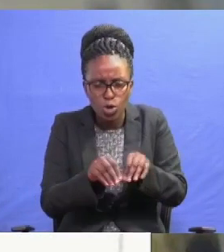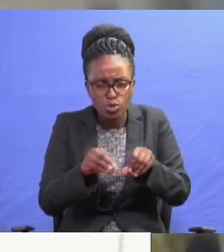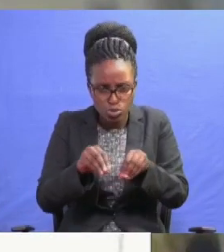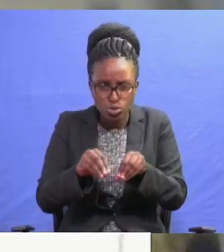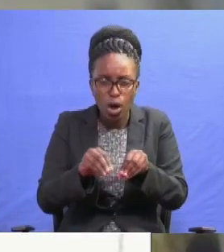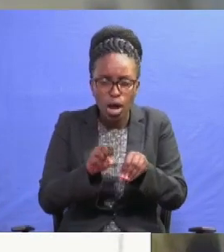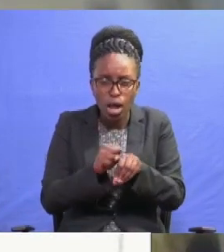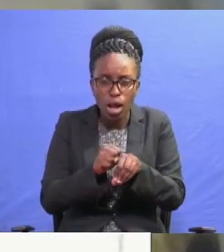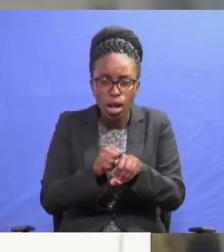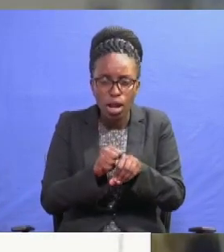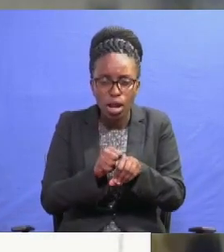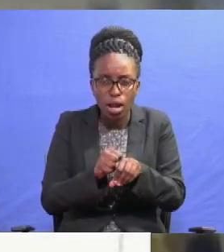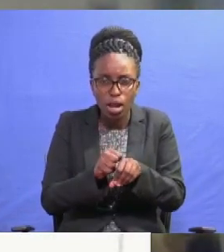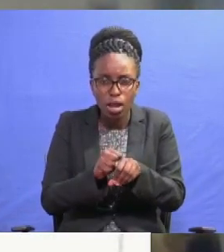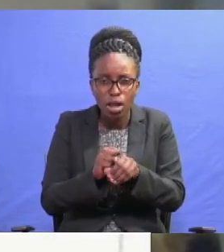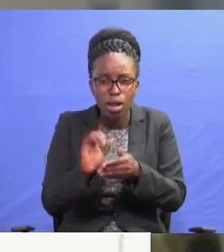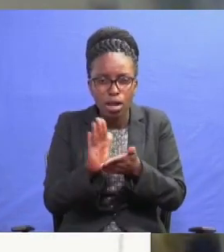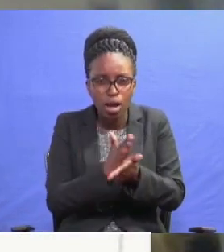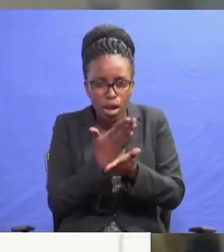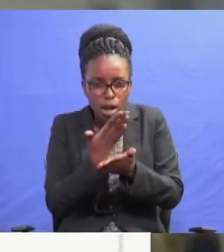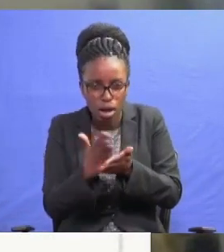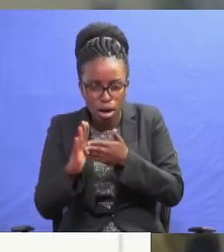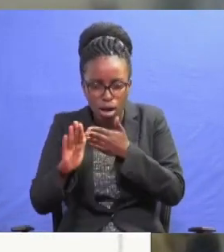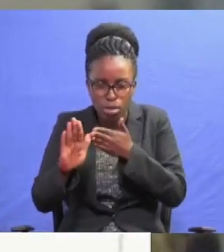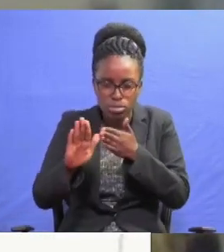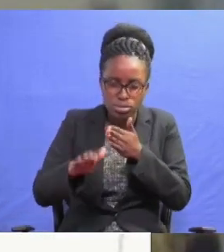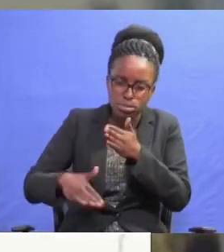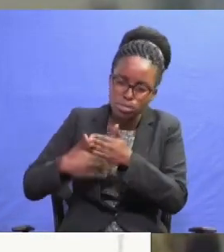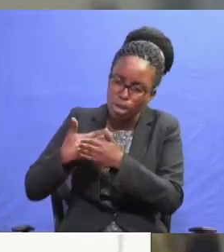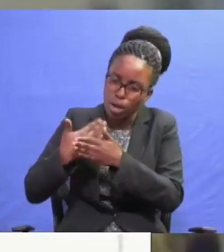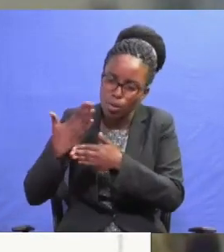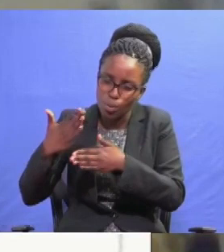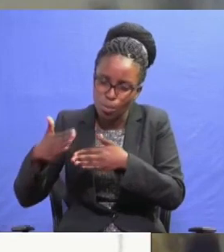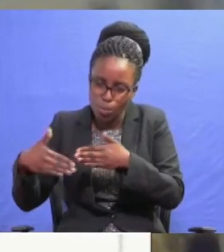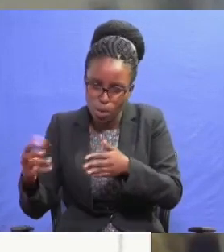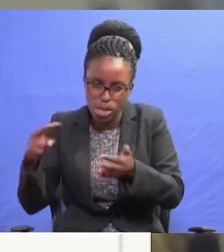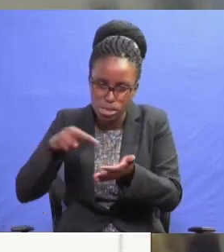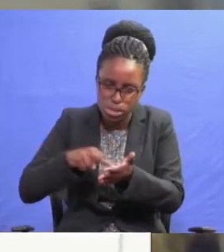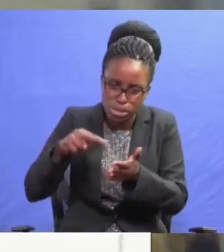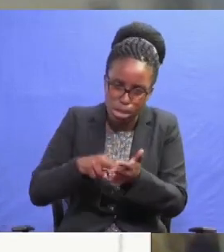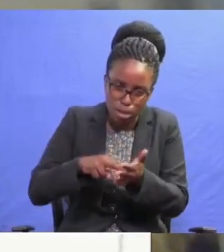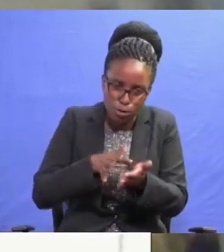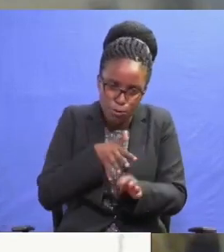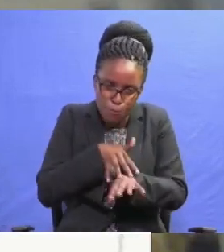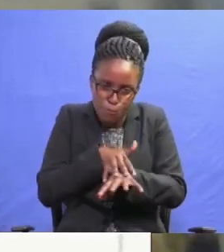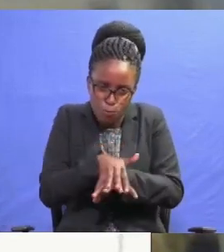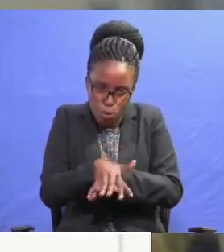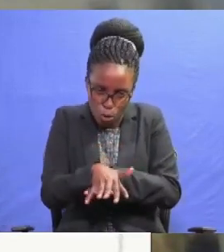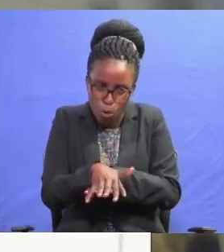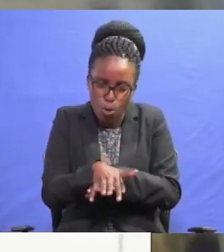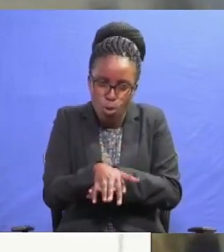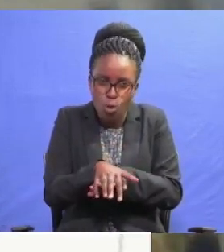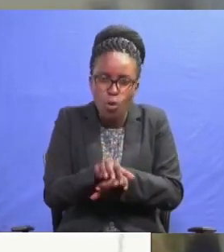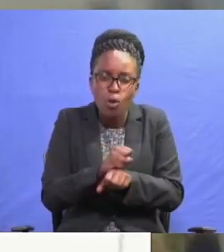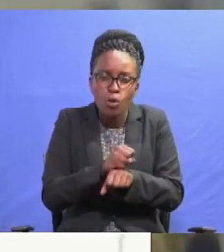shears from away from where it is standing, and then it will flow. And it